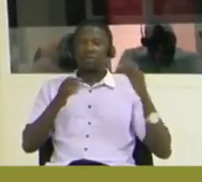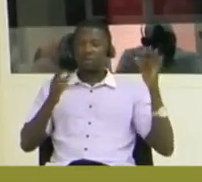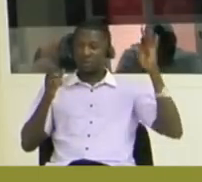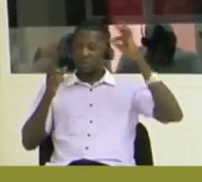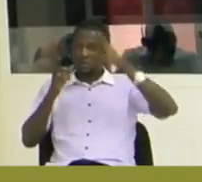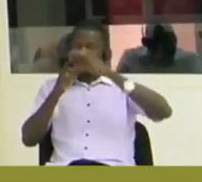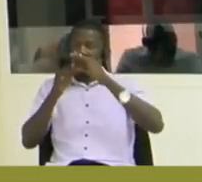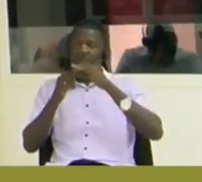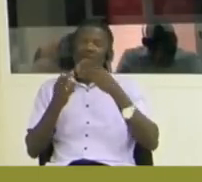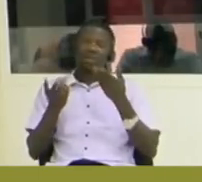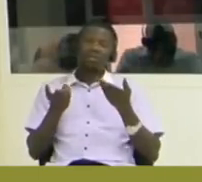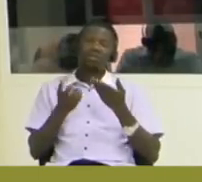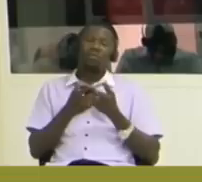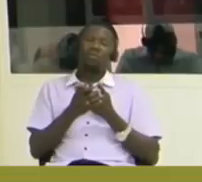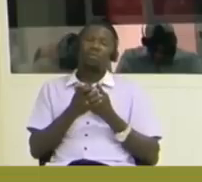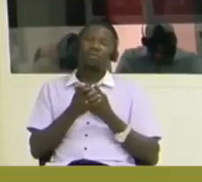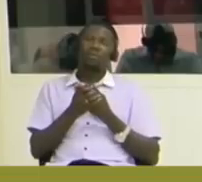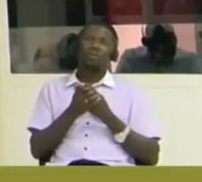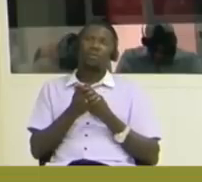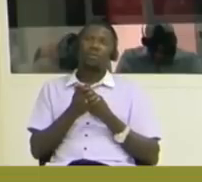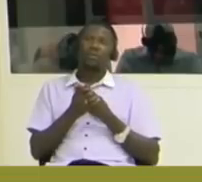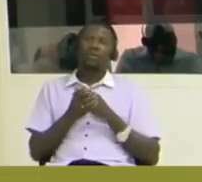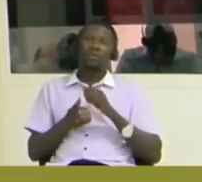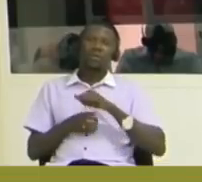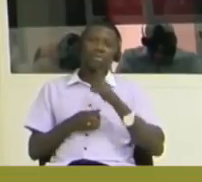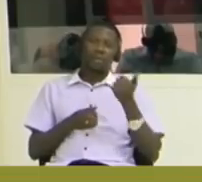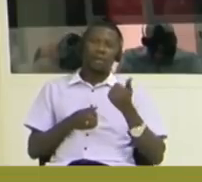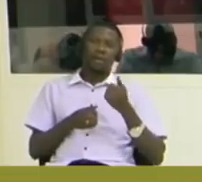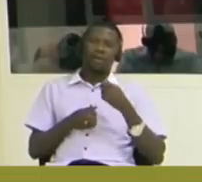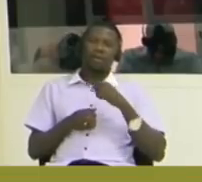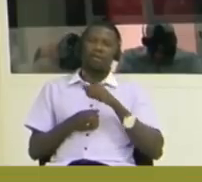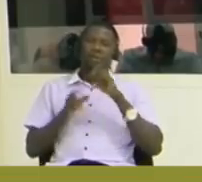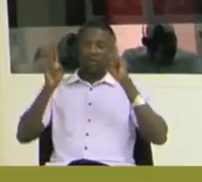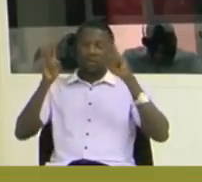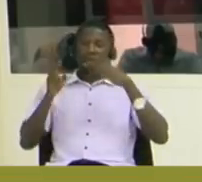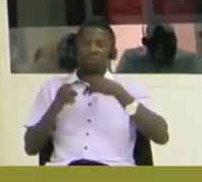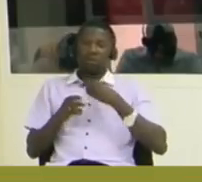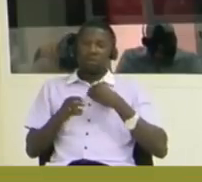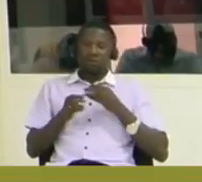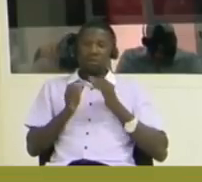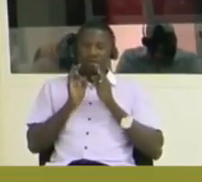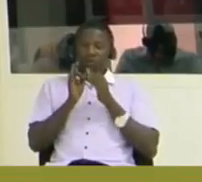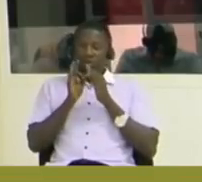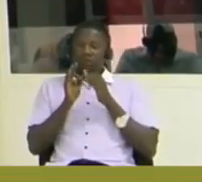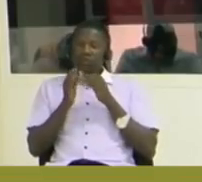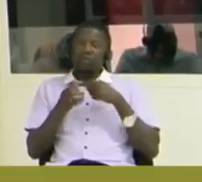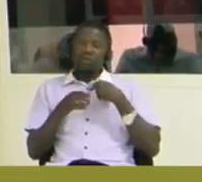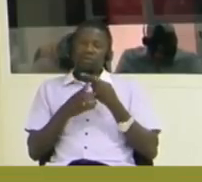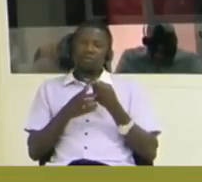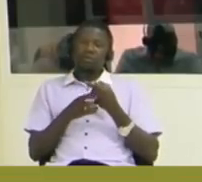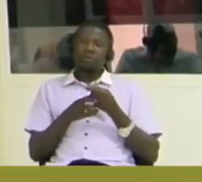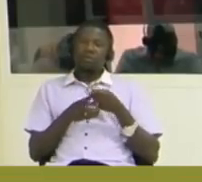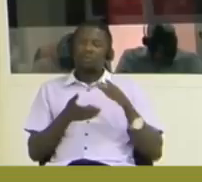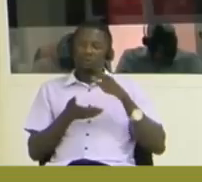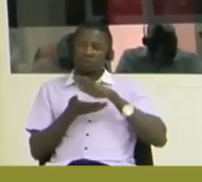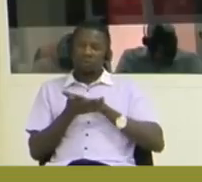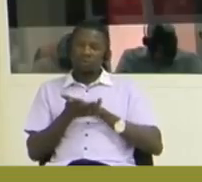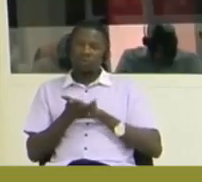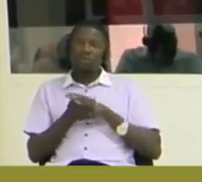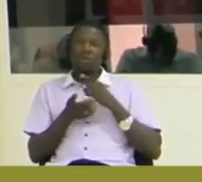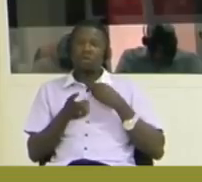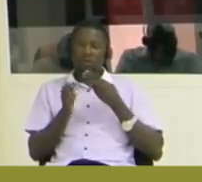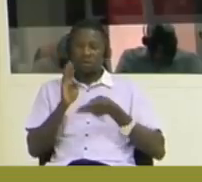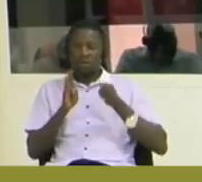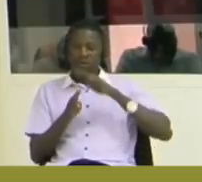trip. And he wanted to give me a short brief on